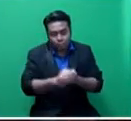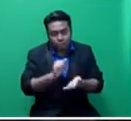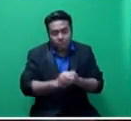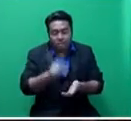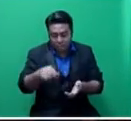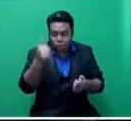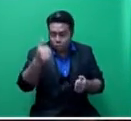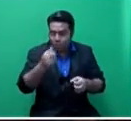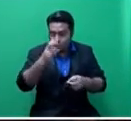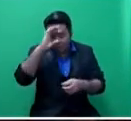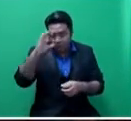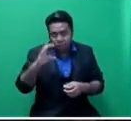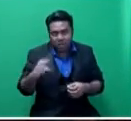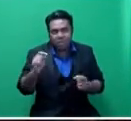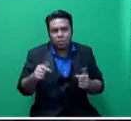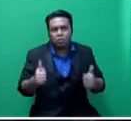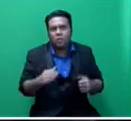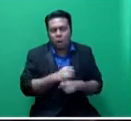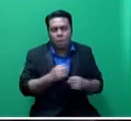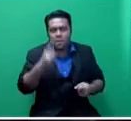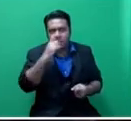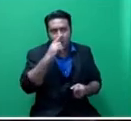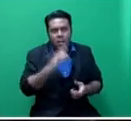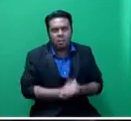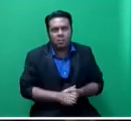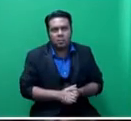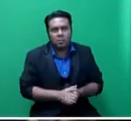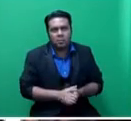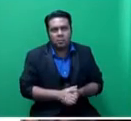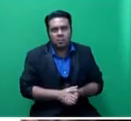good for the country and this is good for our people.